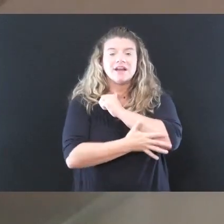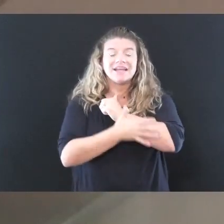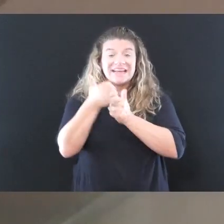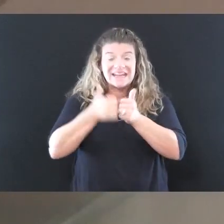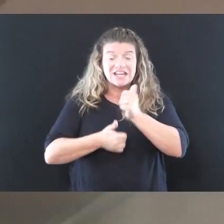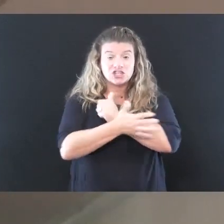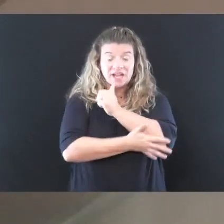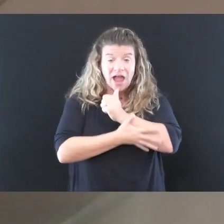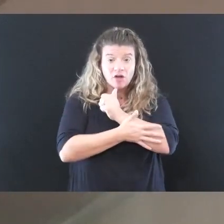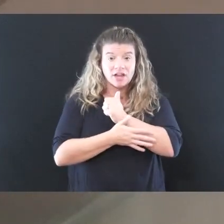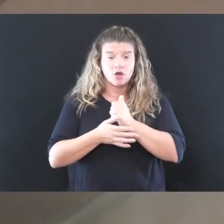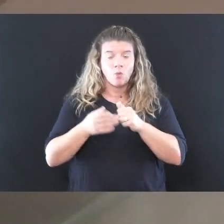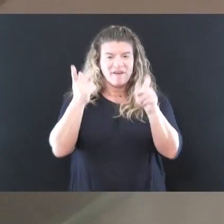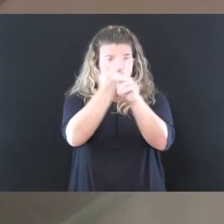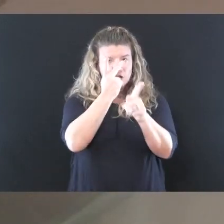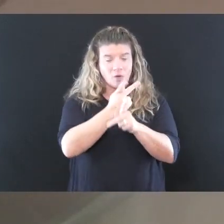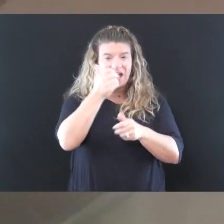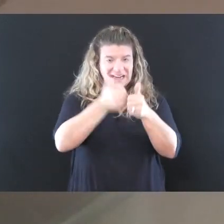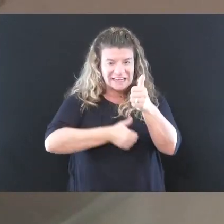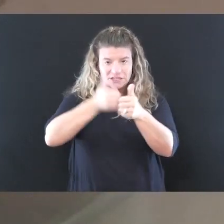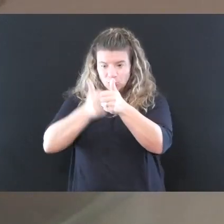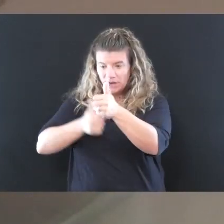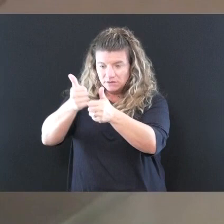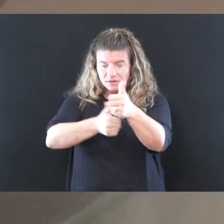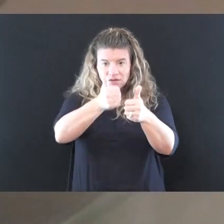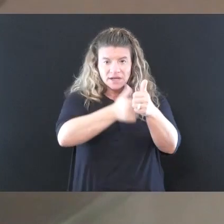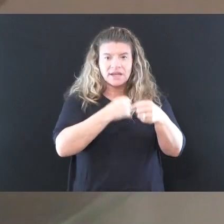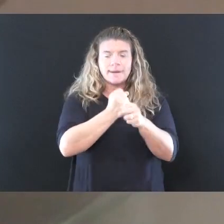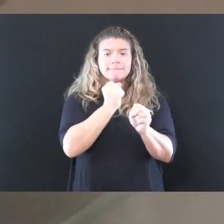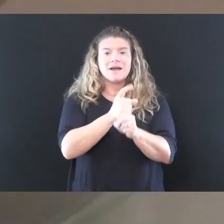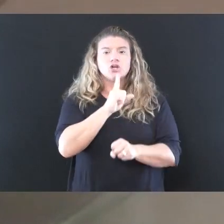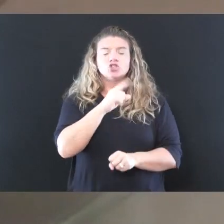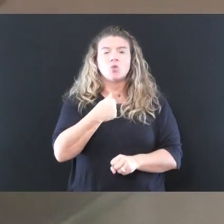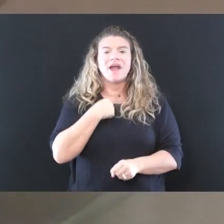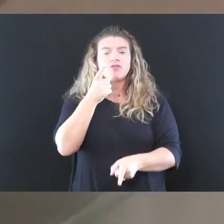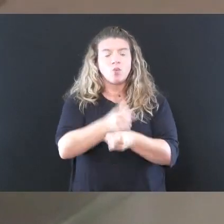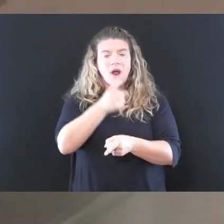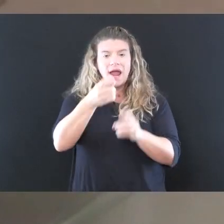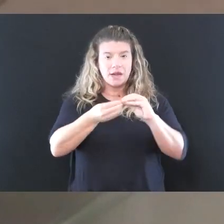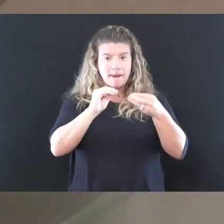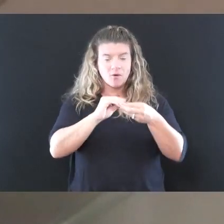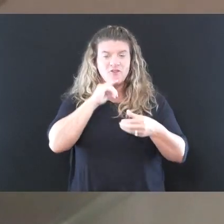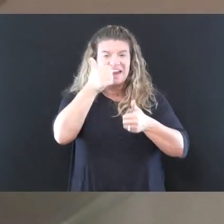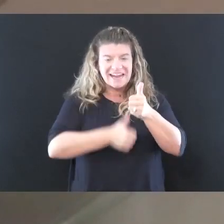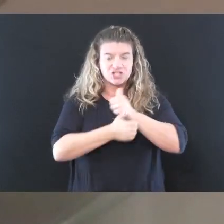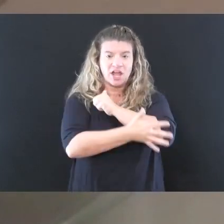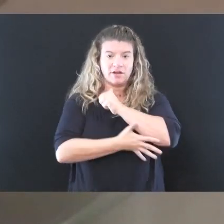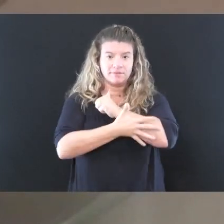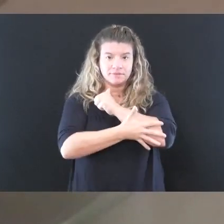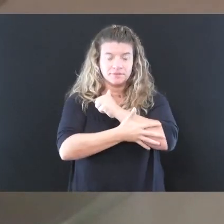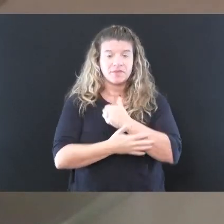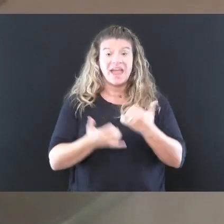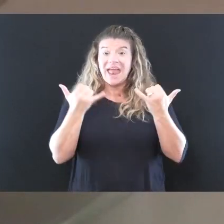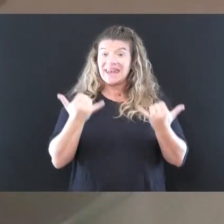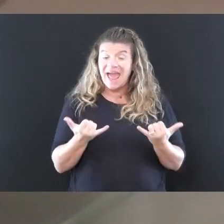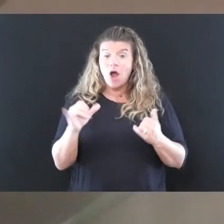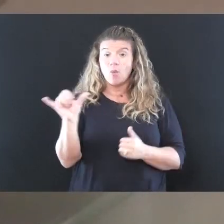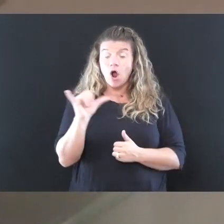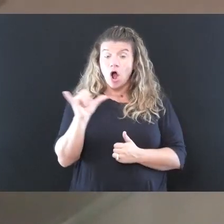origin, so that we're allocating the appropriate cases to the counties. We are also starting to